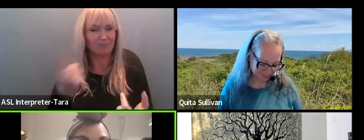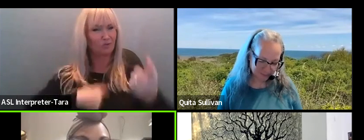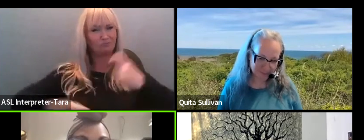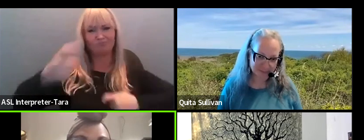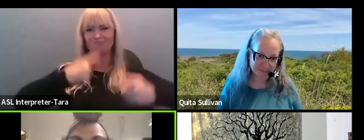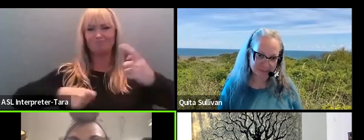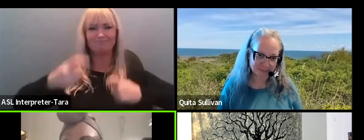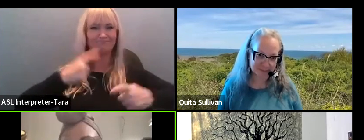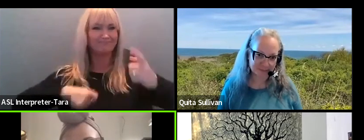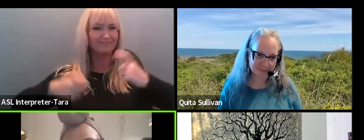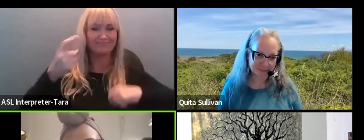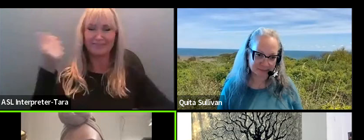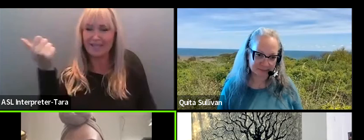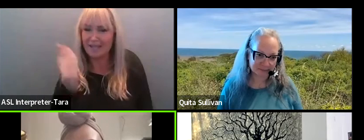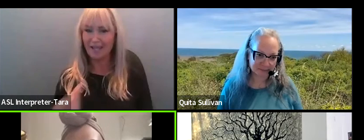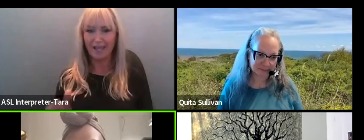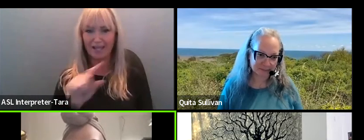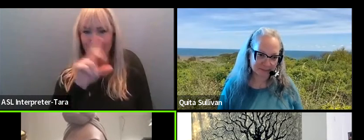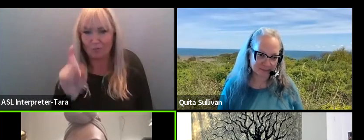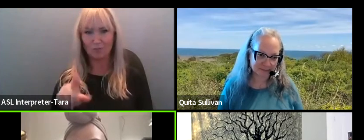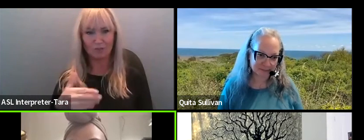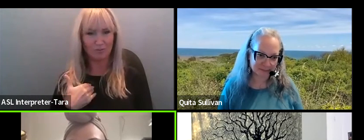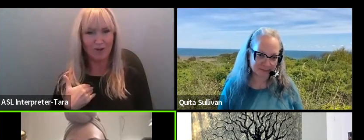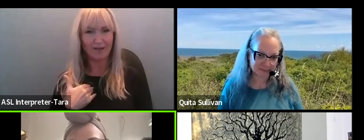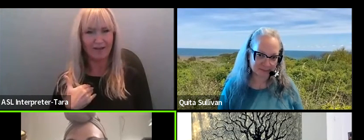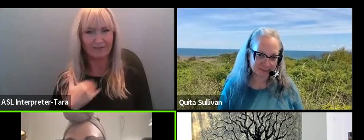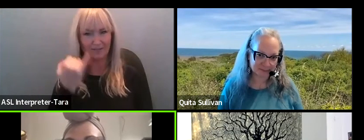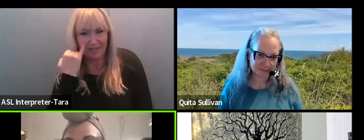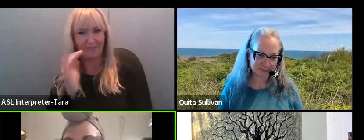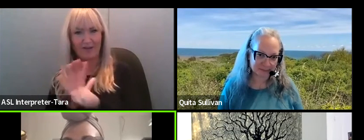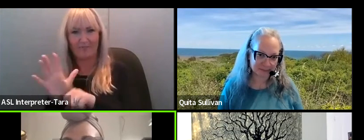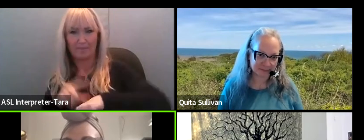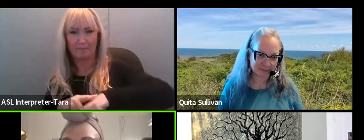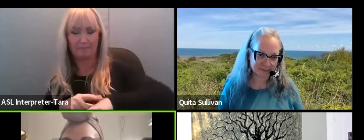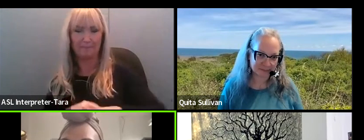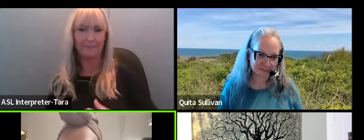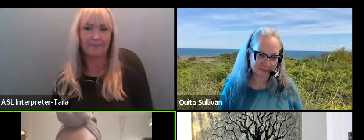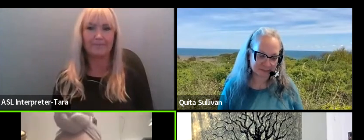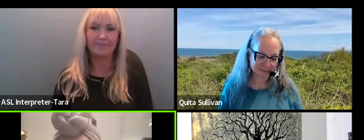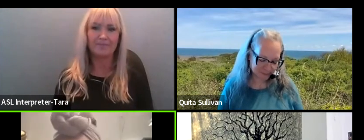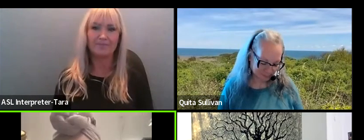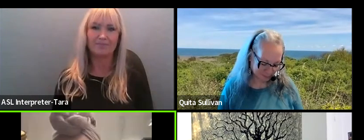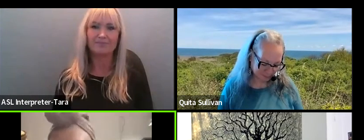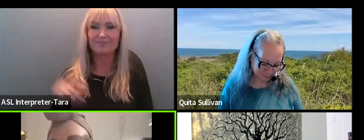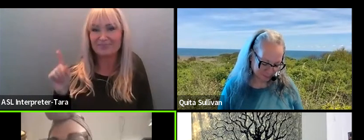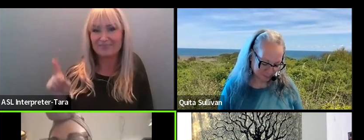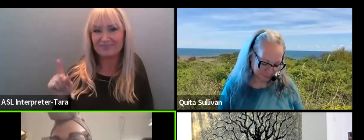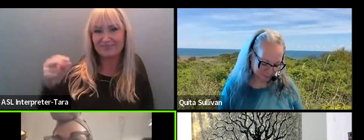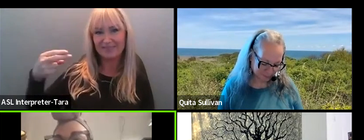ask any questions that you have if we have time. So Haben,